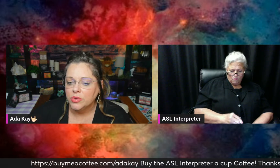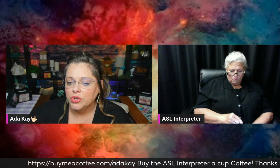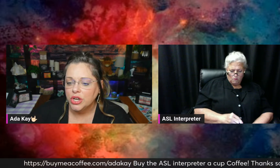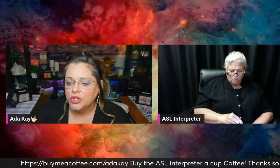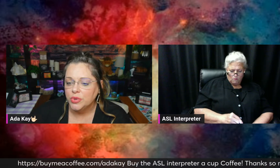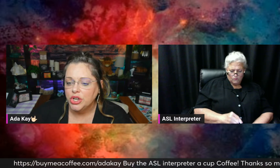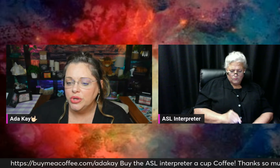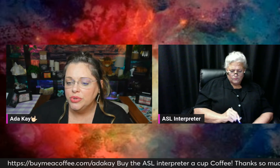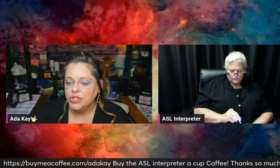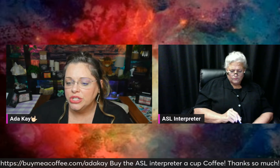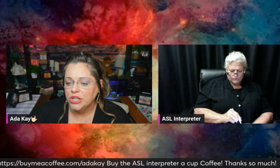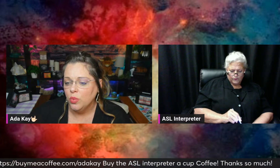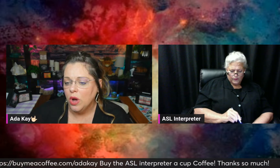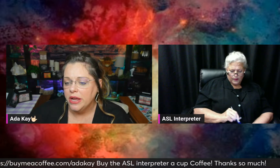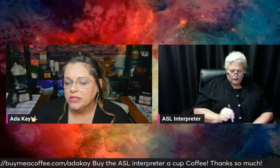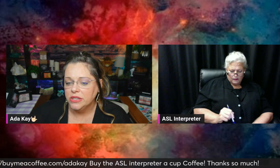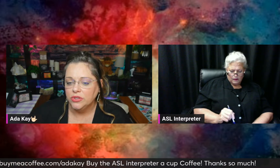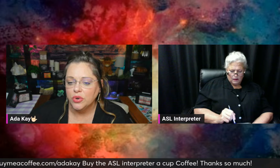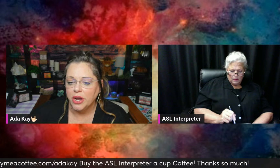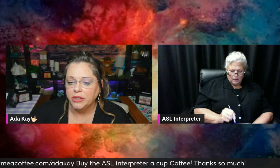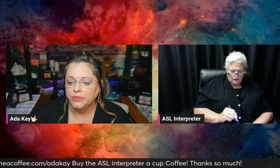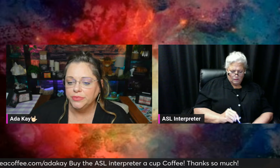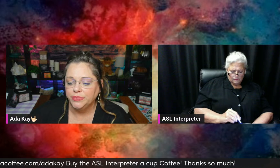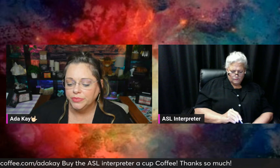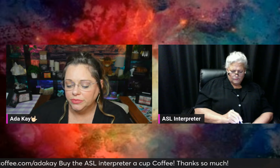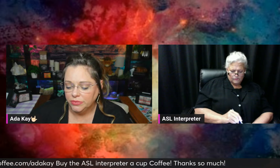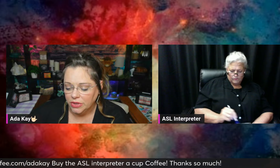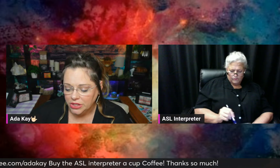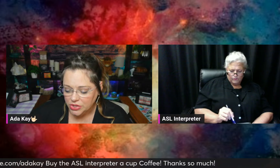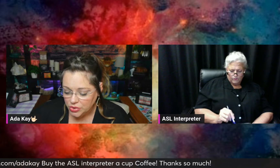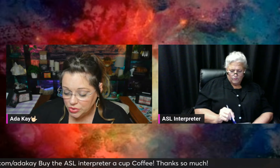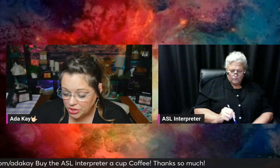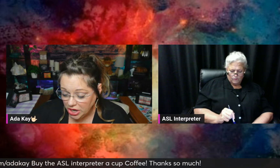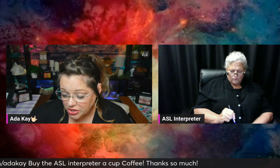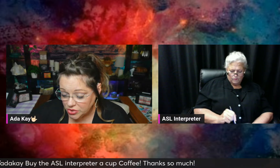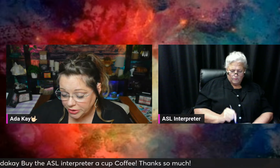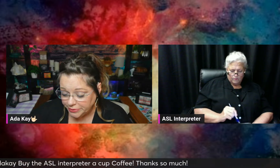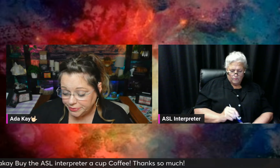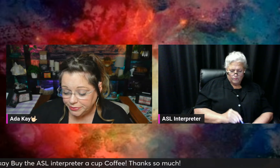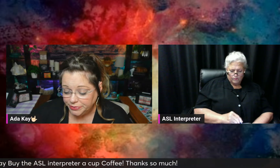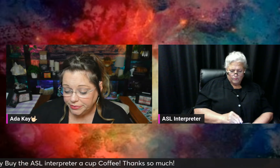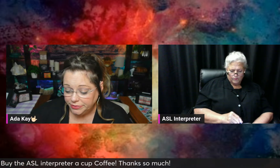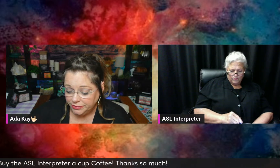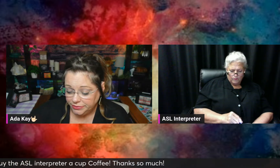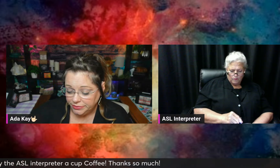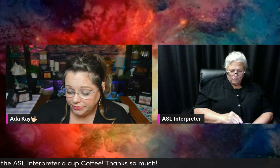Okay, so judge recused in the YSL trial. Let's see who's the next one.